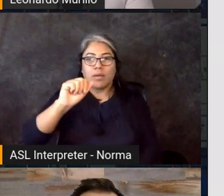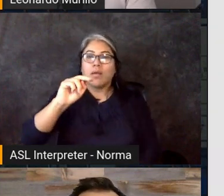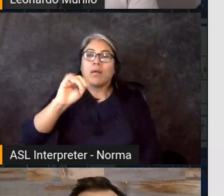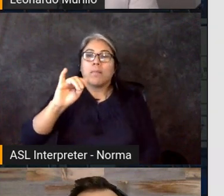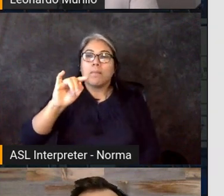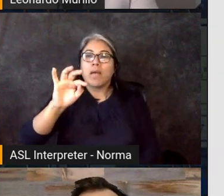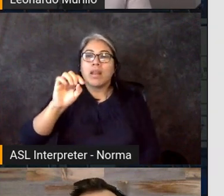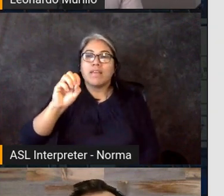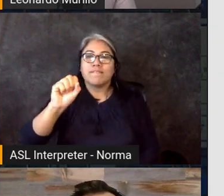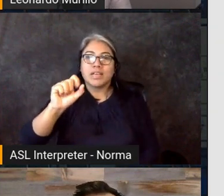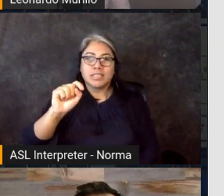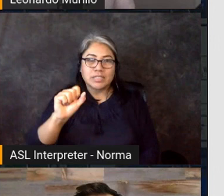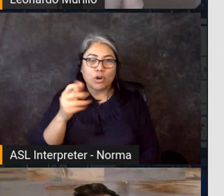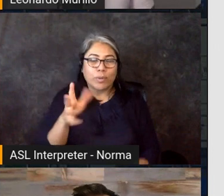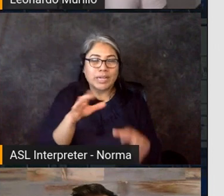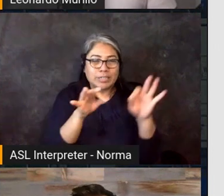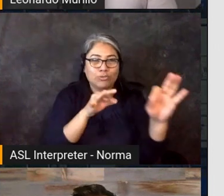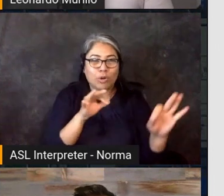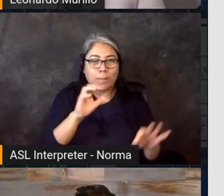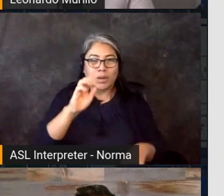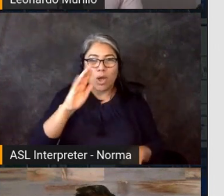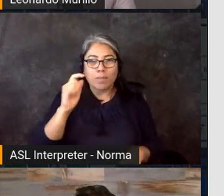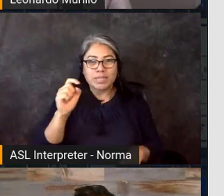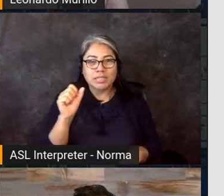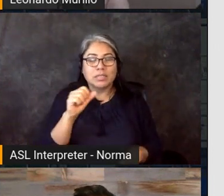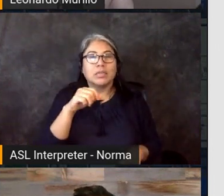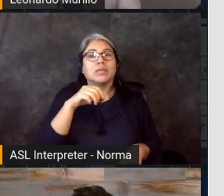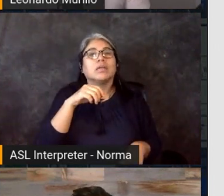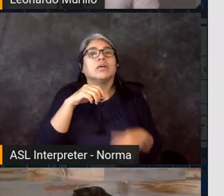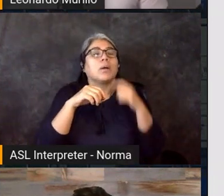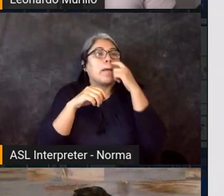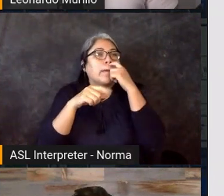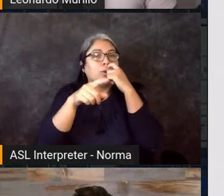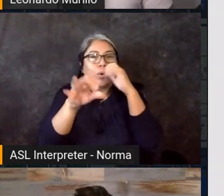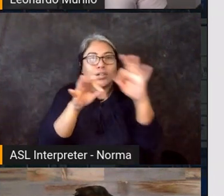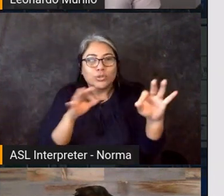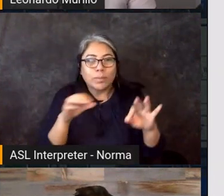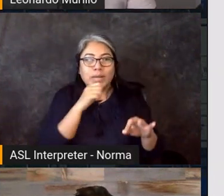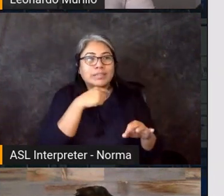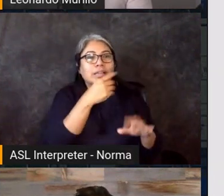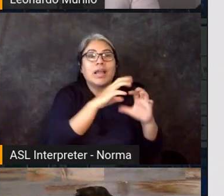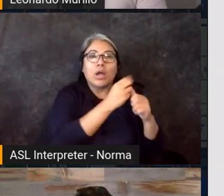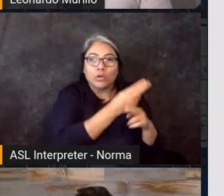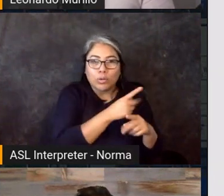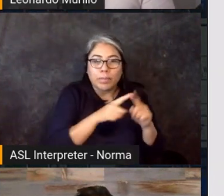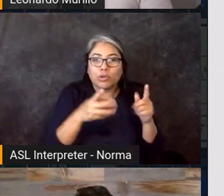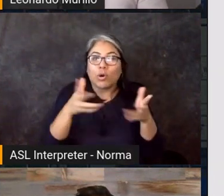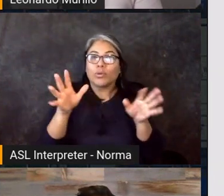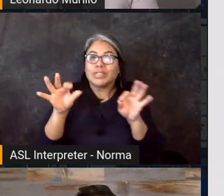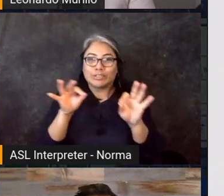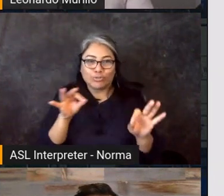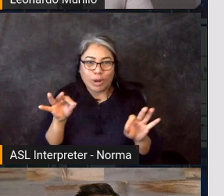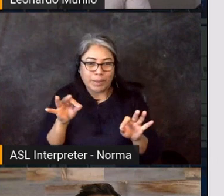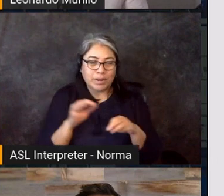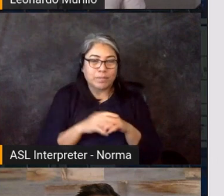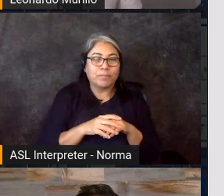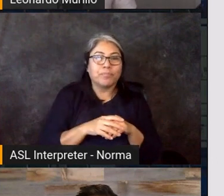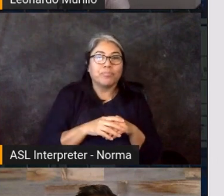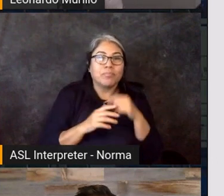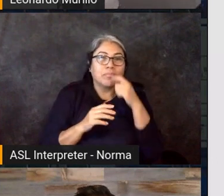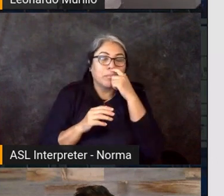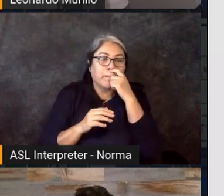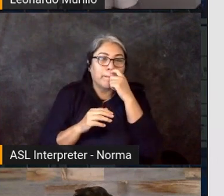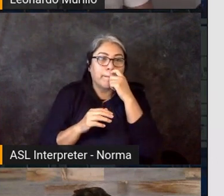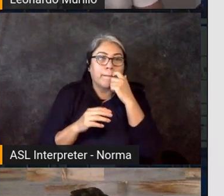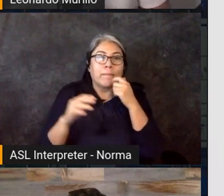telling Kubernetes how to produce those objects. You're just describing the object. We're using Git so that every